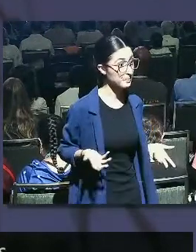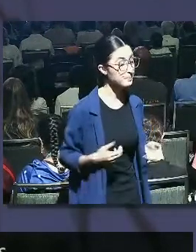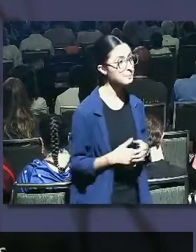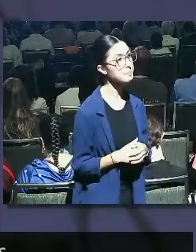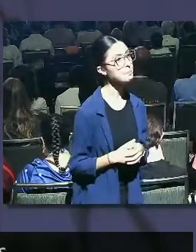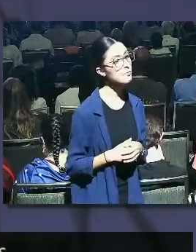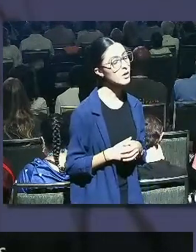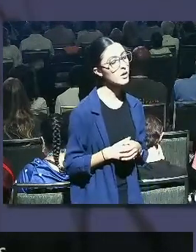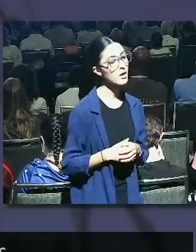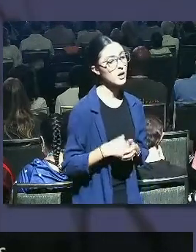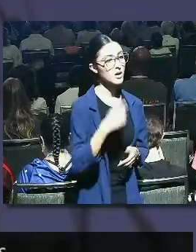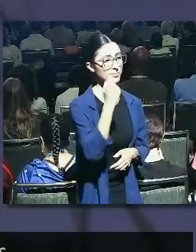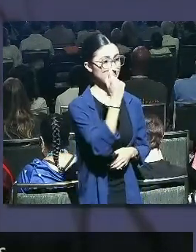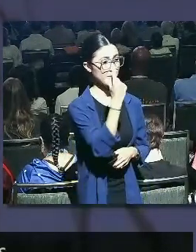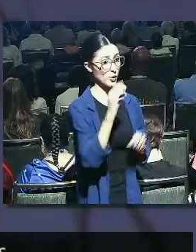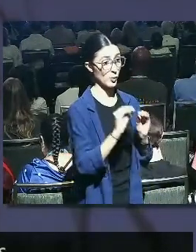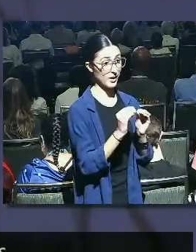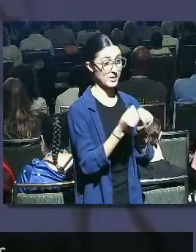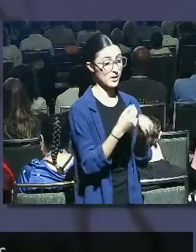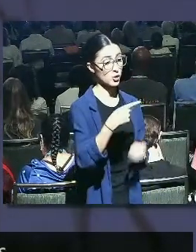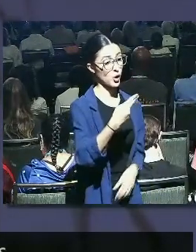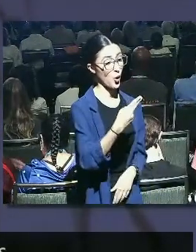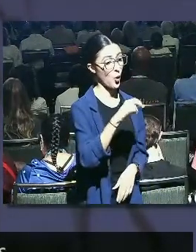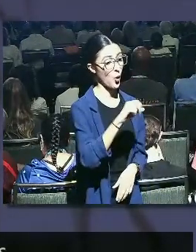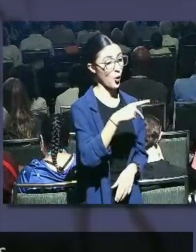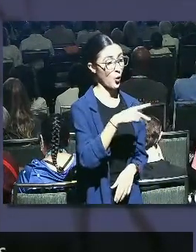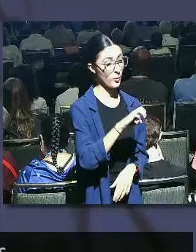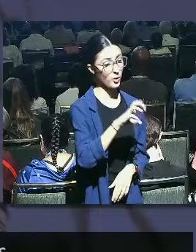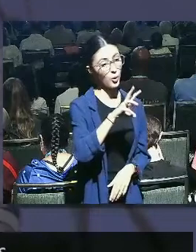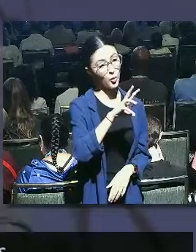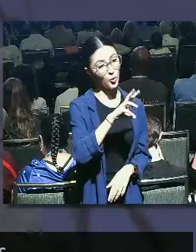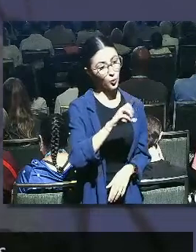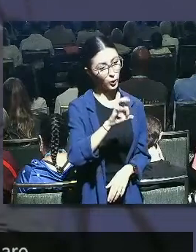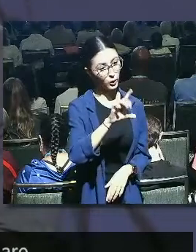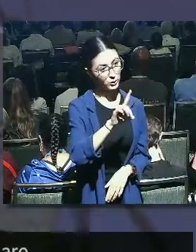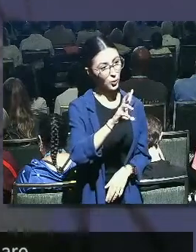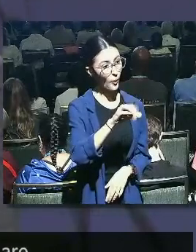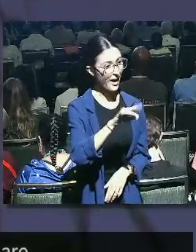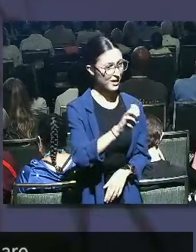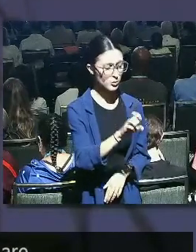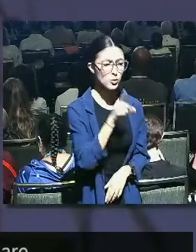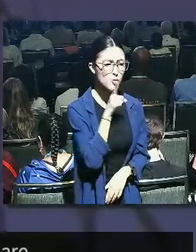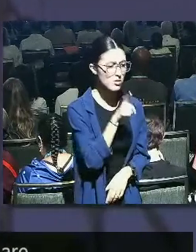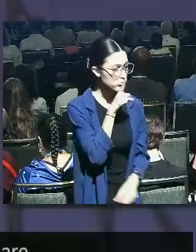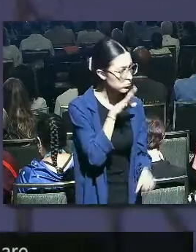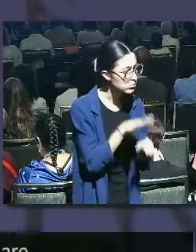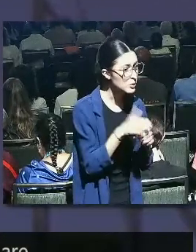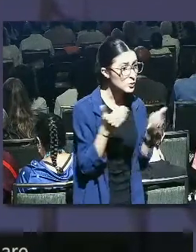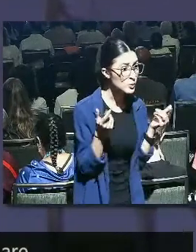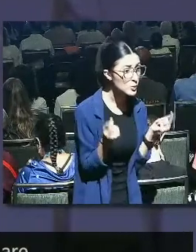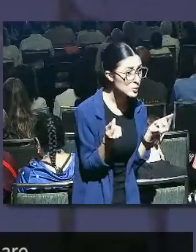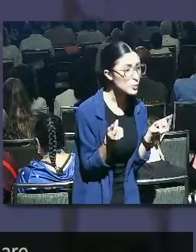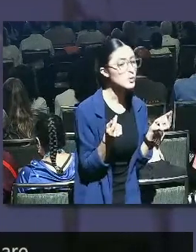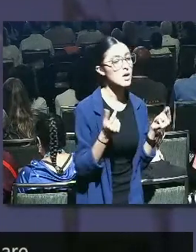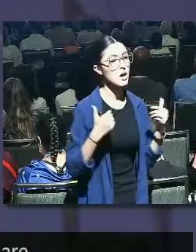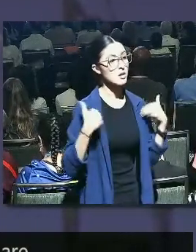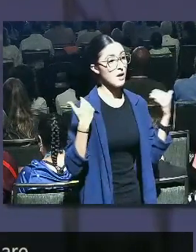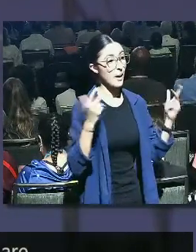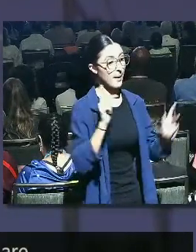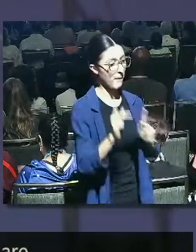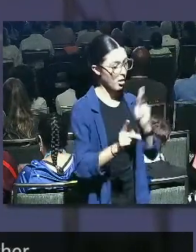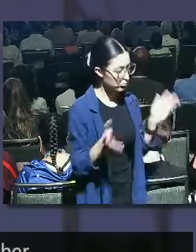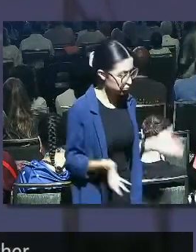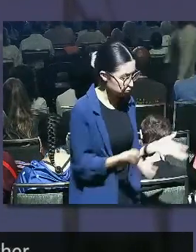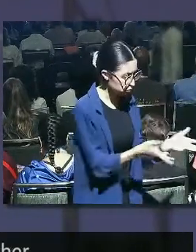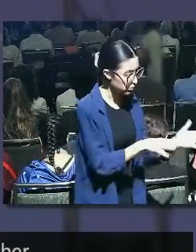at Hope Worldwide, we are absolutely committed to developing our young people, whether it's millennials, if we're still considered